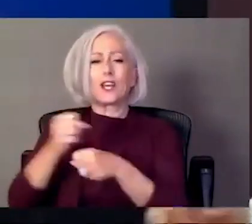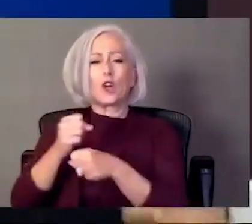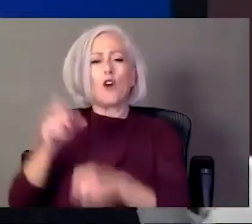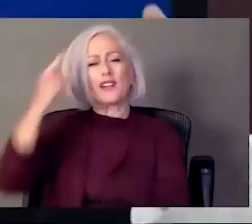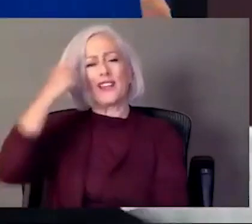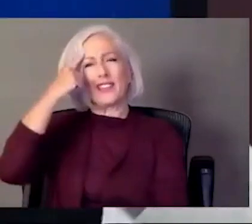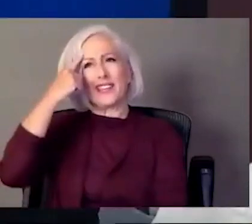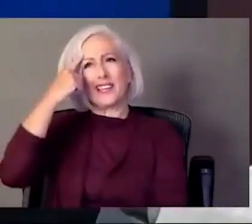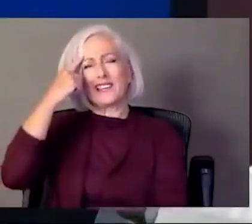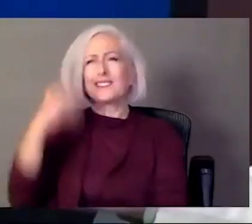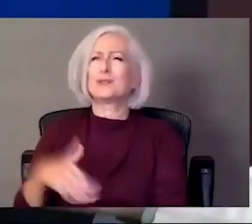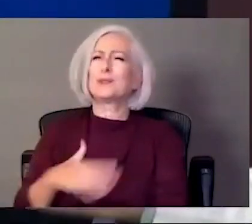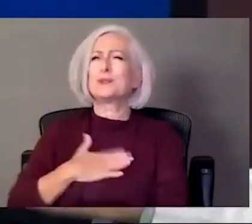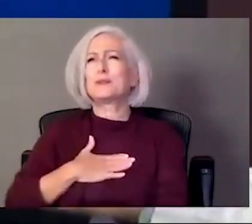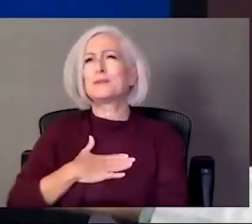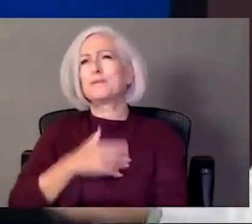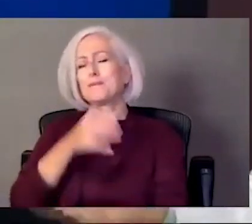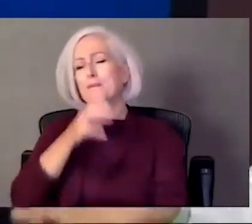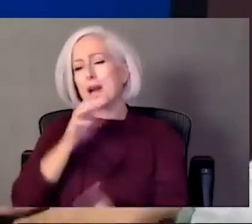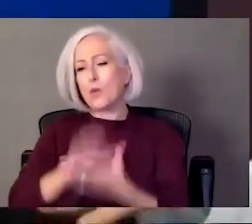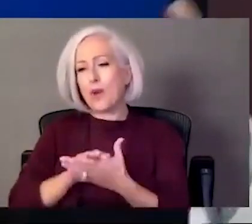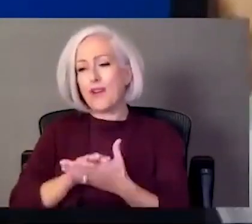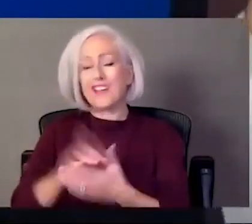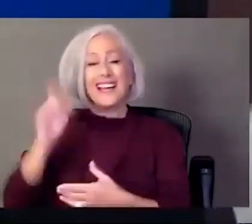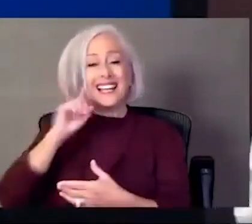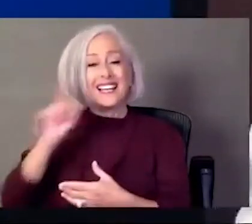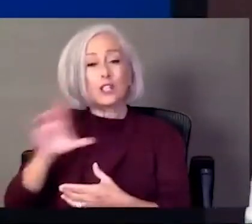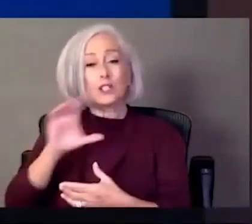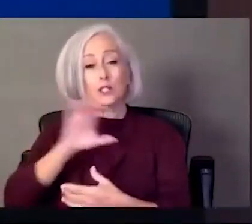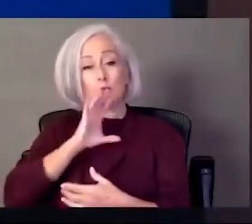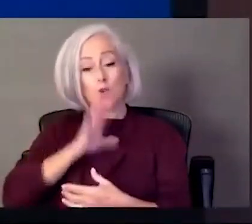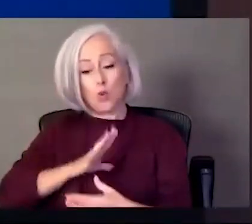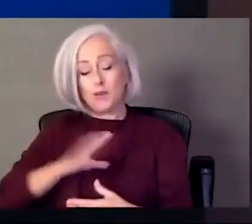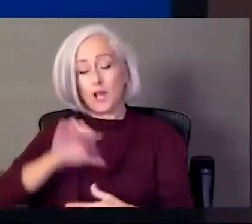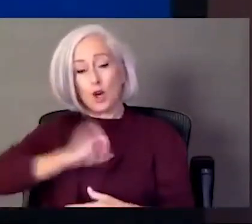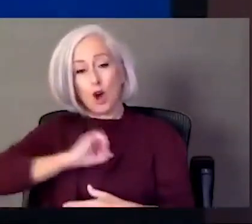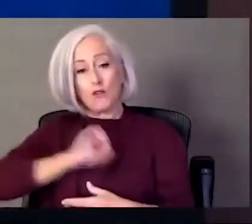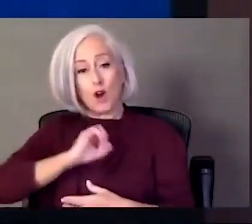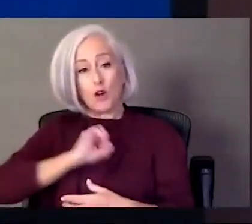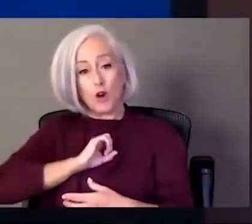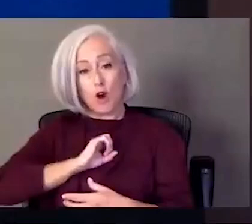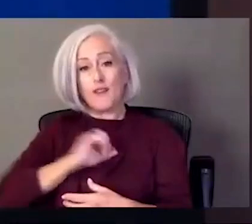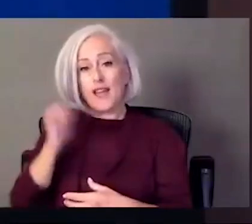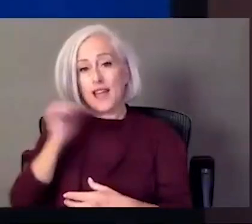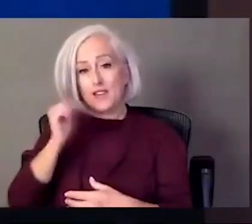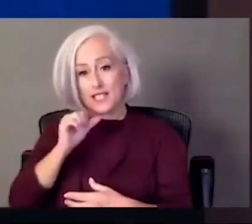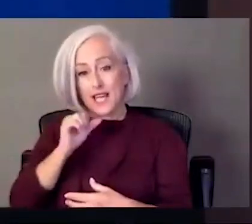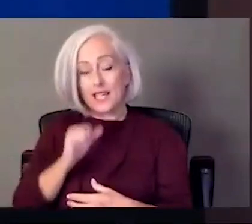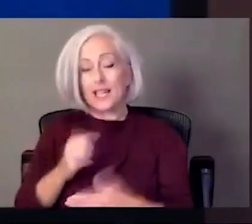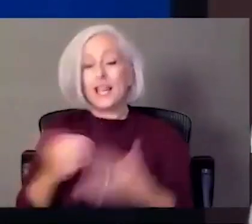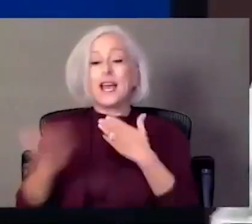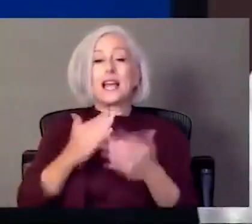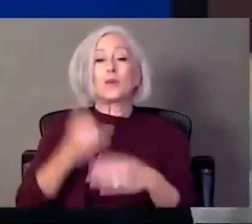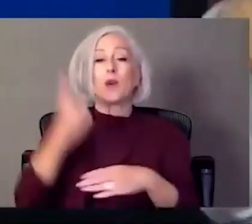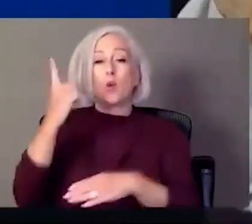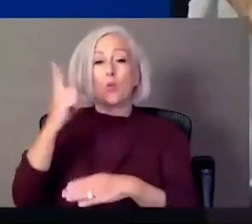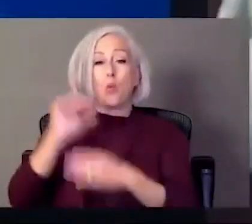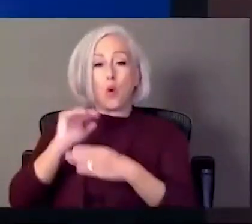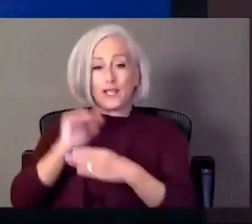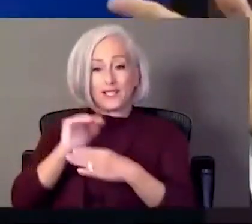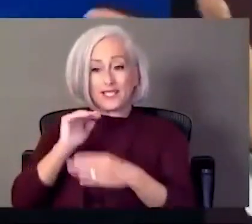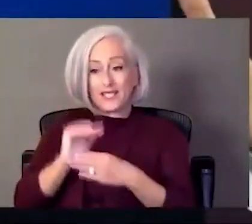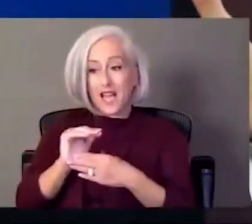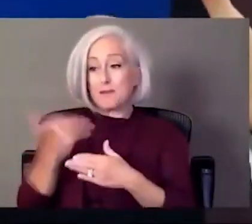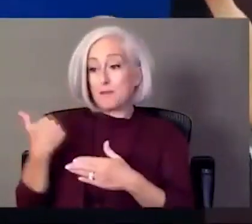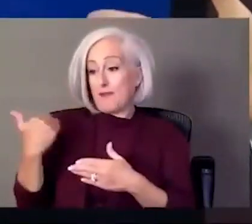what he hears is they're coughing every day, right? So she took the first dose the night before, guys, the night before she takes her first dose.